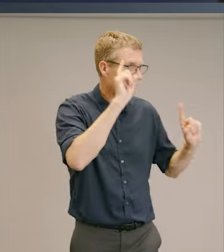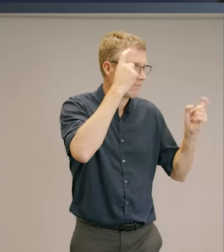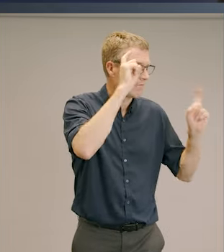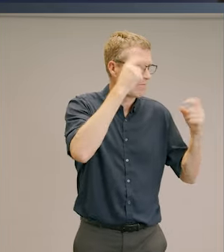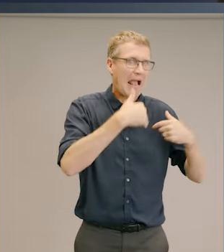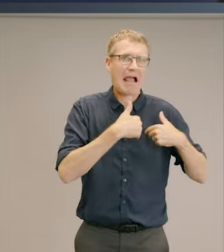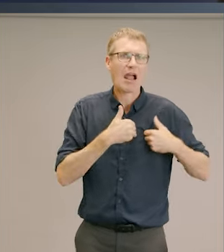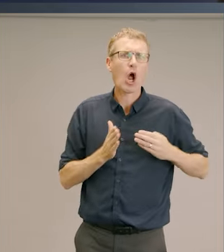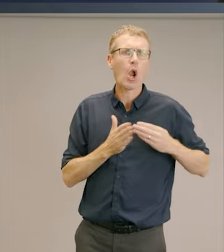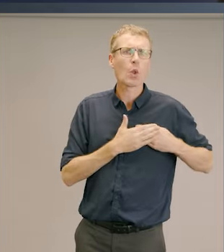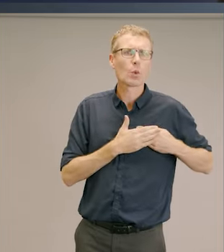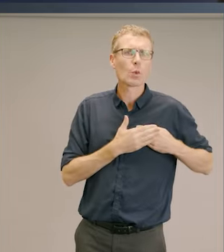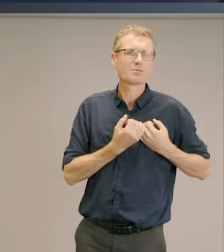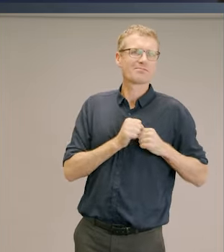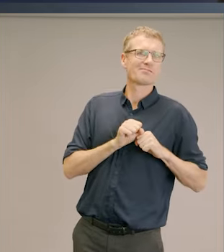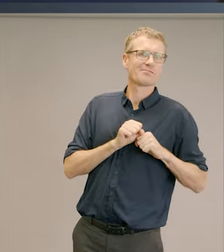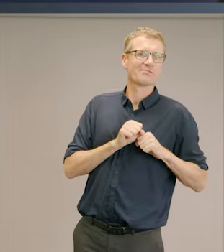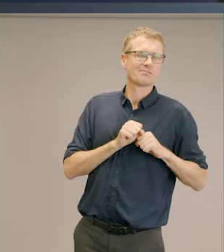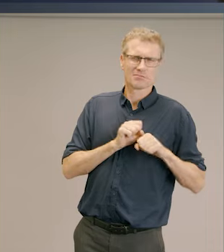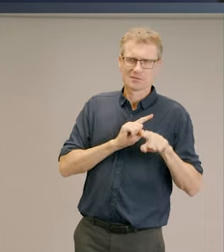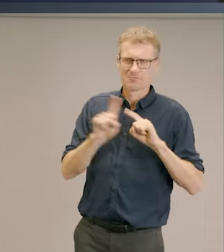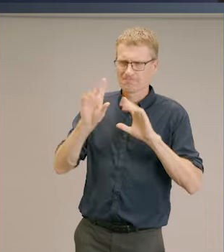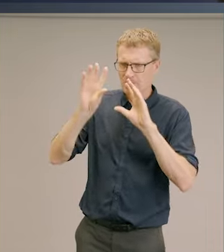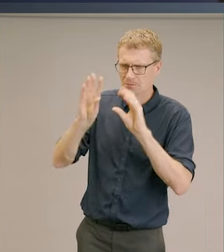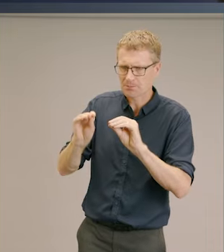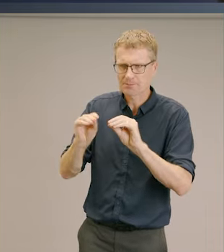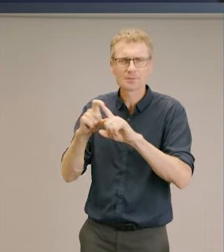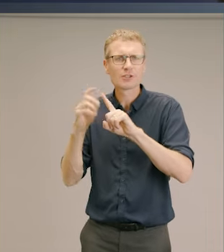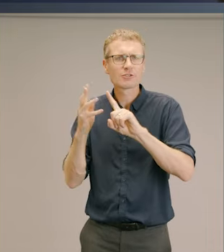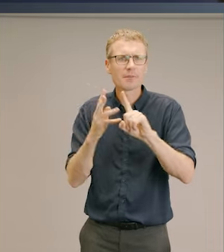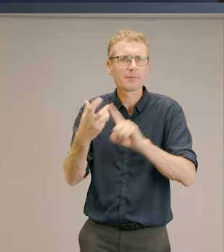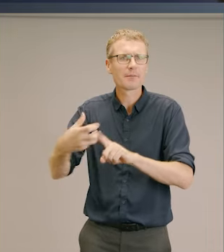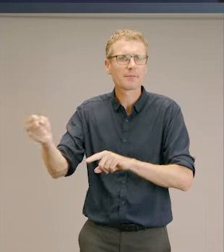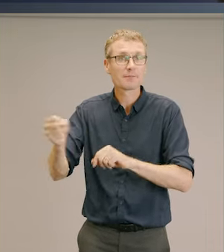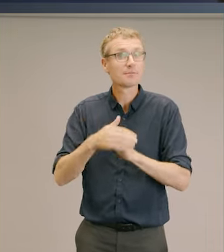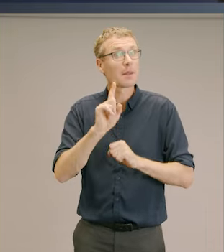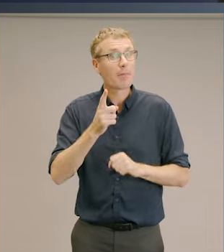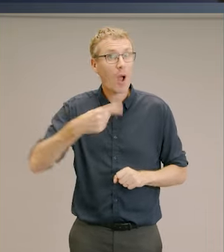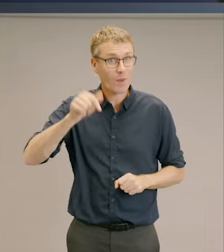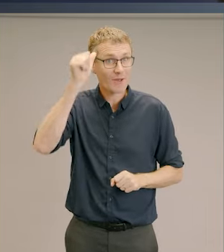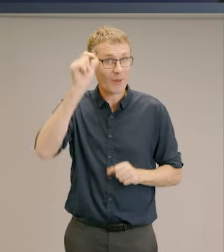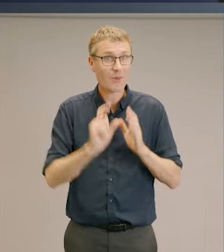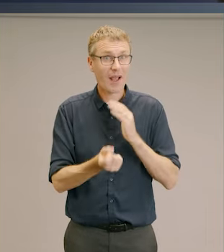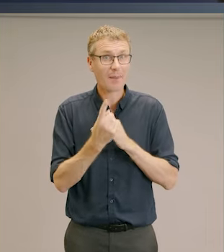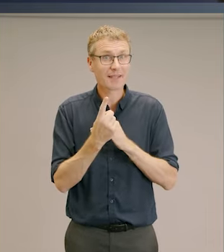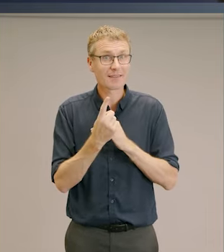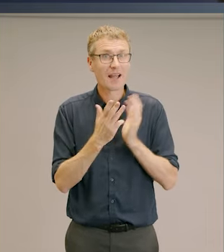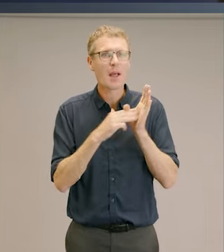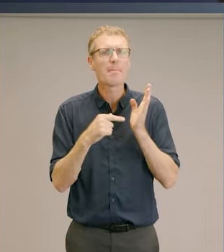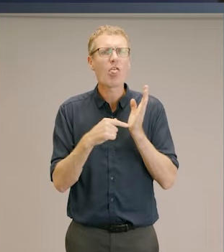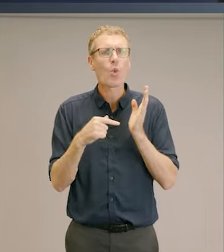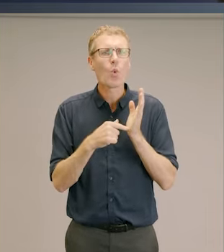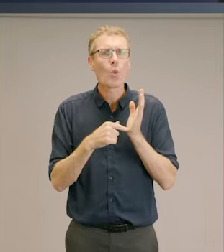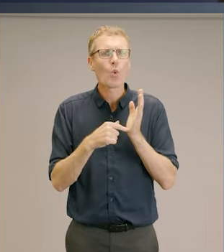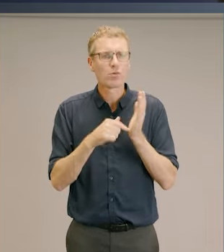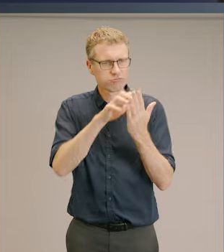worried. Their hearts were closed and they did everything they could to stop it from happening. But we know what